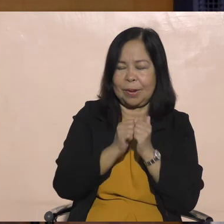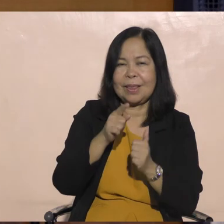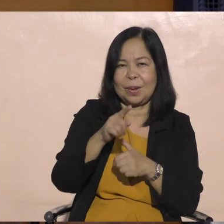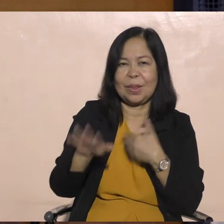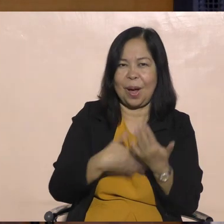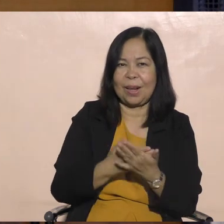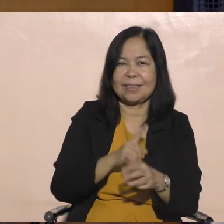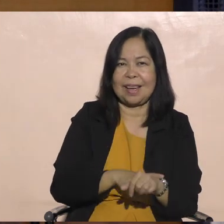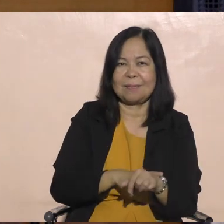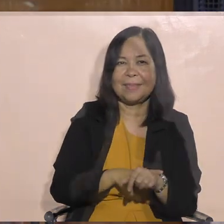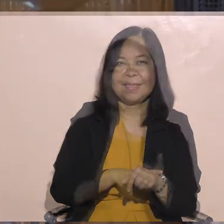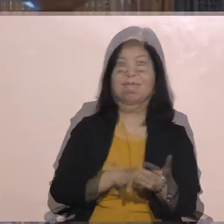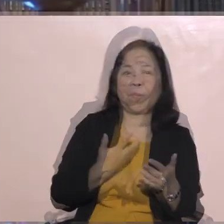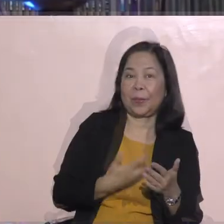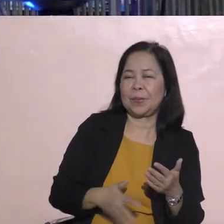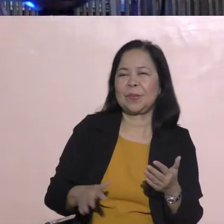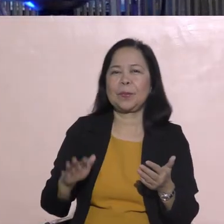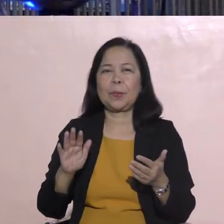at all times. Amen.